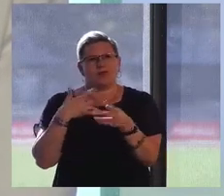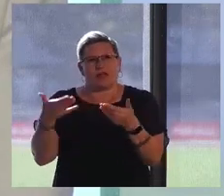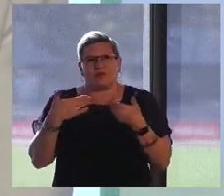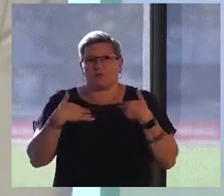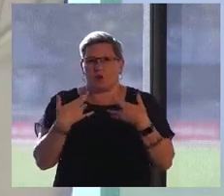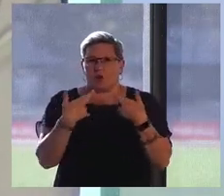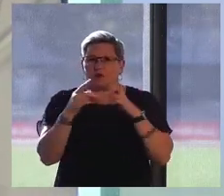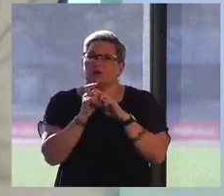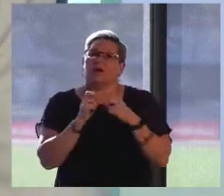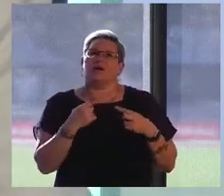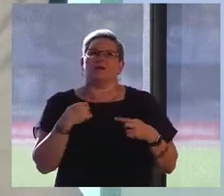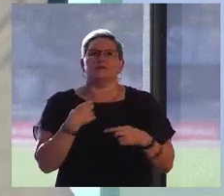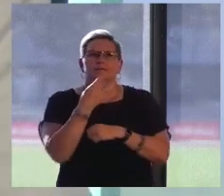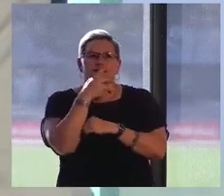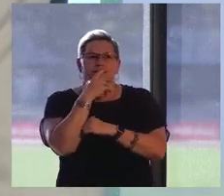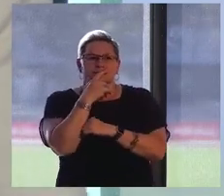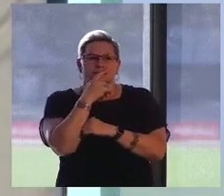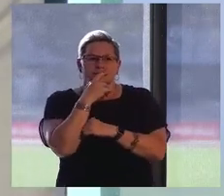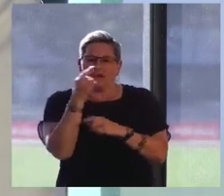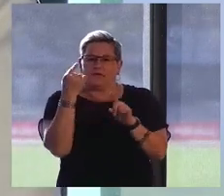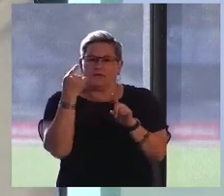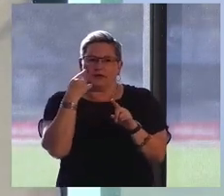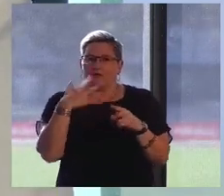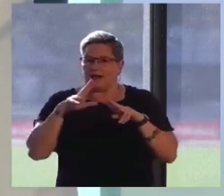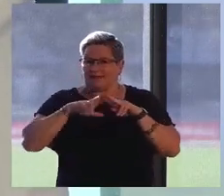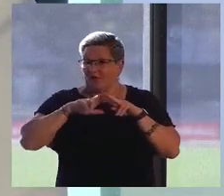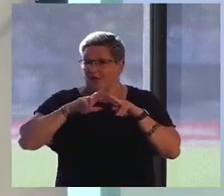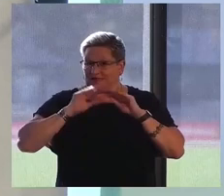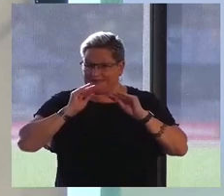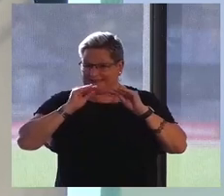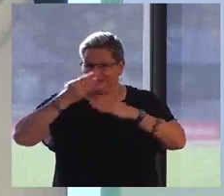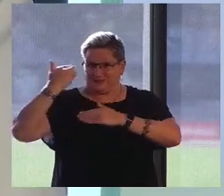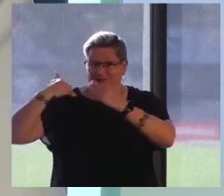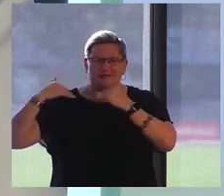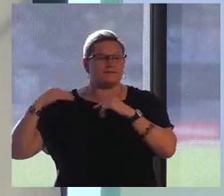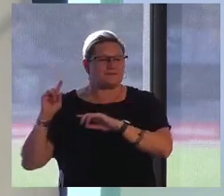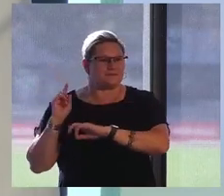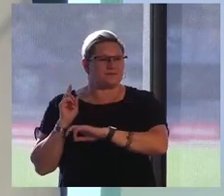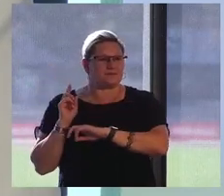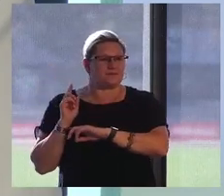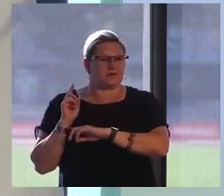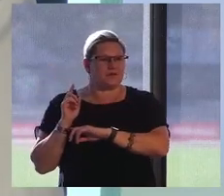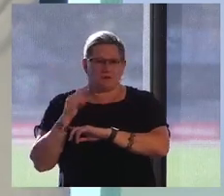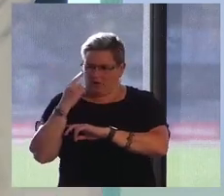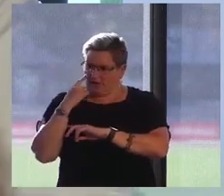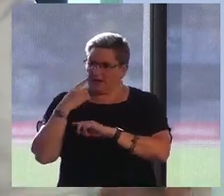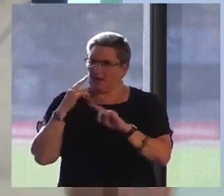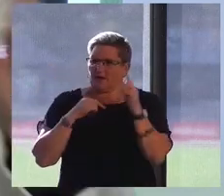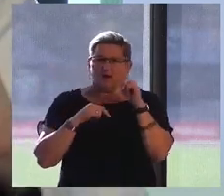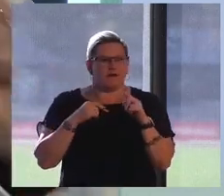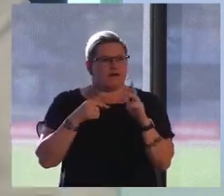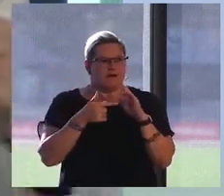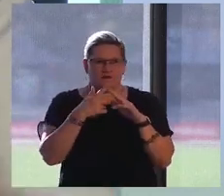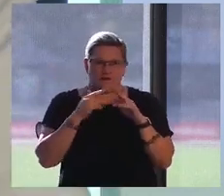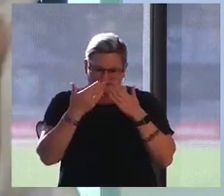is that things, you look again at history, my dad was a history teacher, so I think we can learn so much from history. You look at history